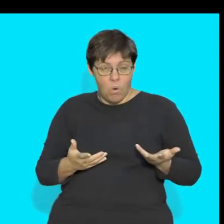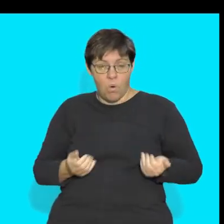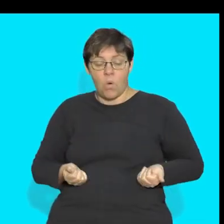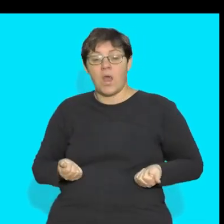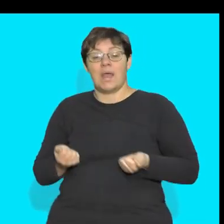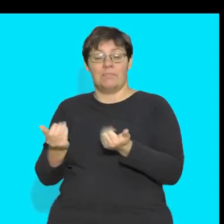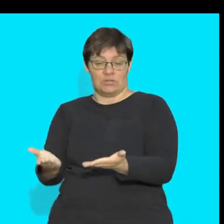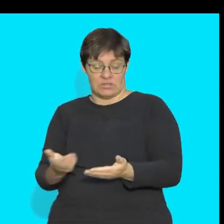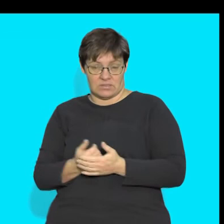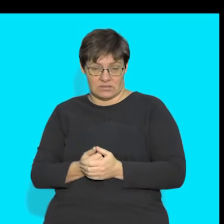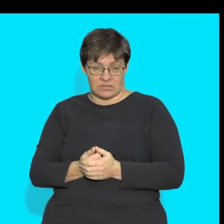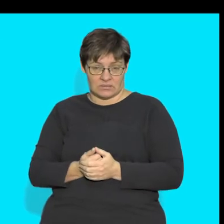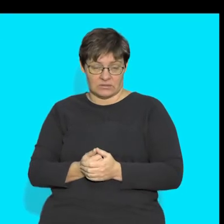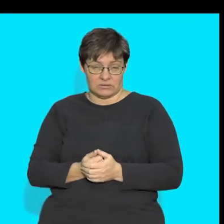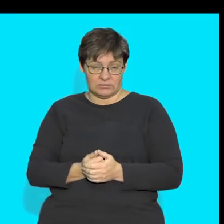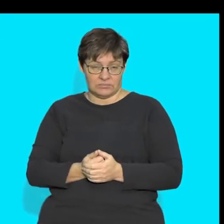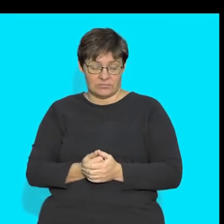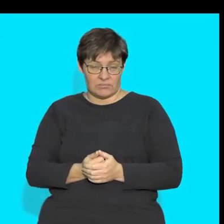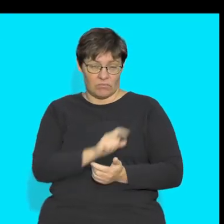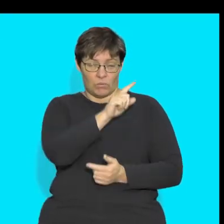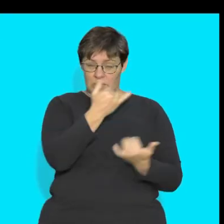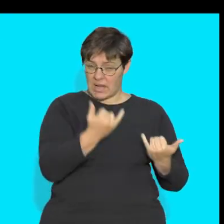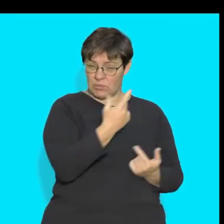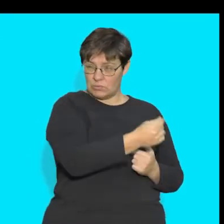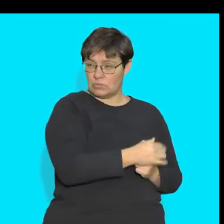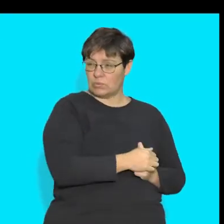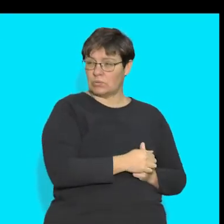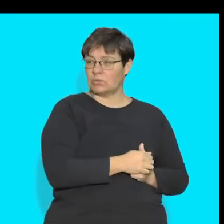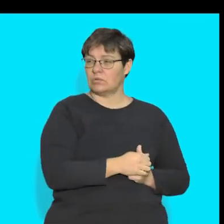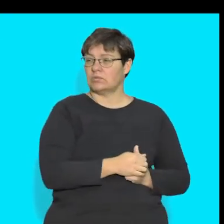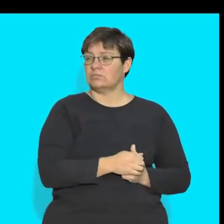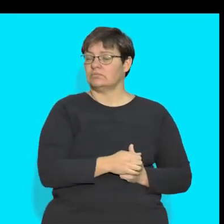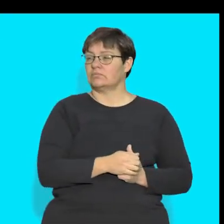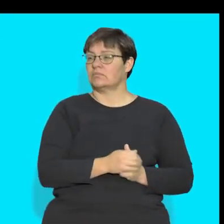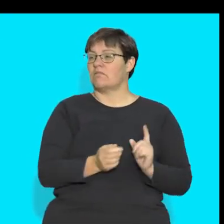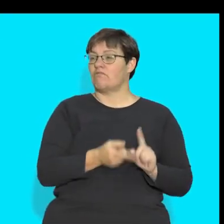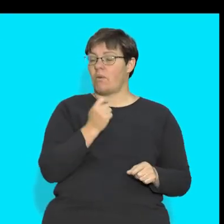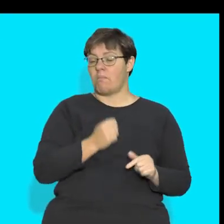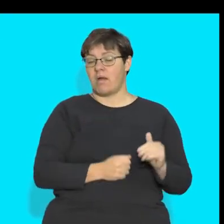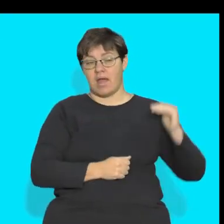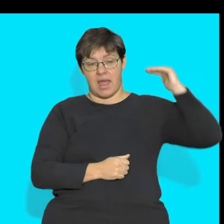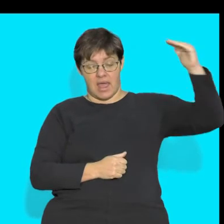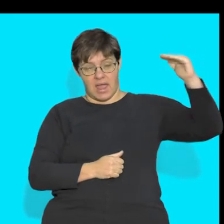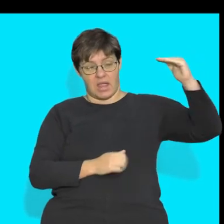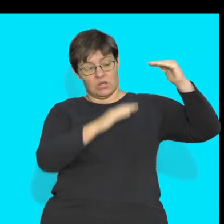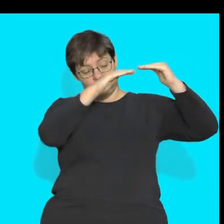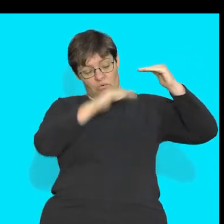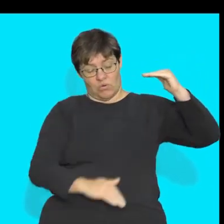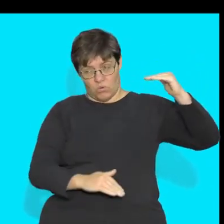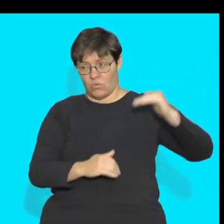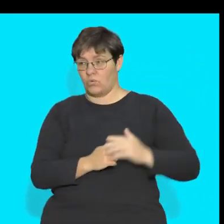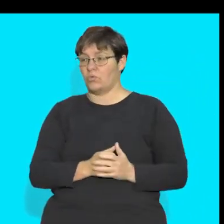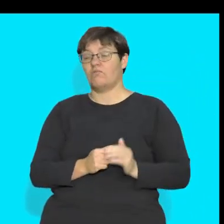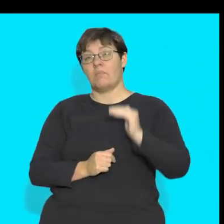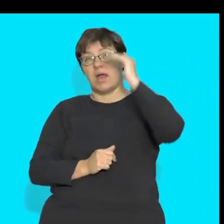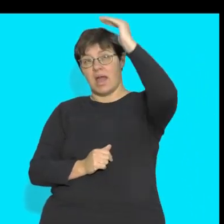emission spectra? Think about the question we just did. Okay. Here I'm showing it going from high to